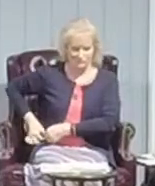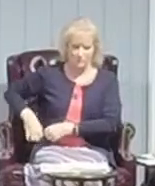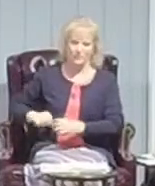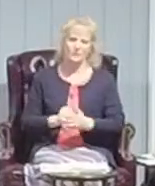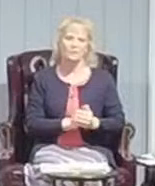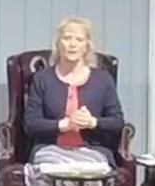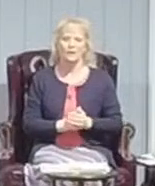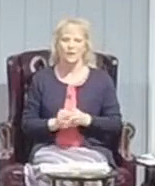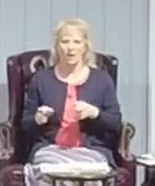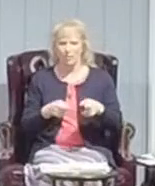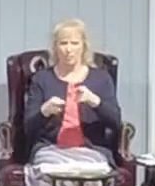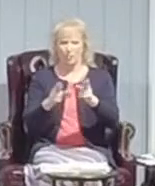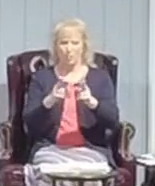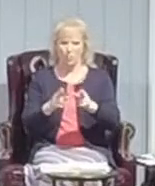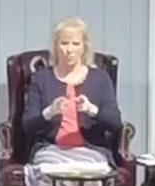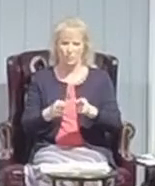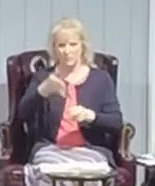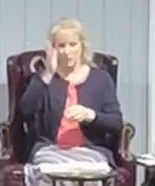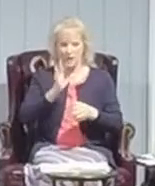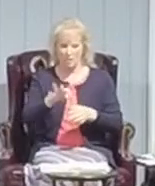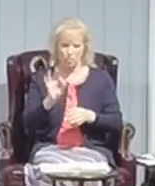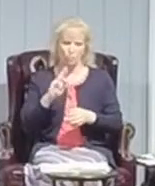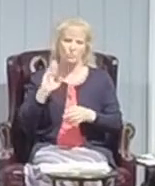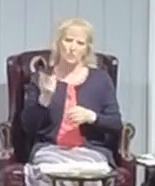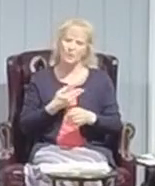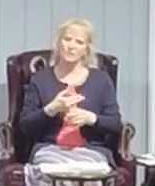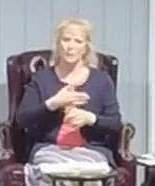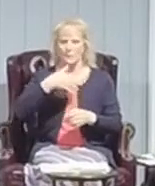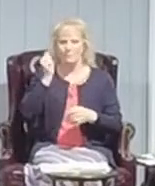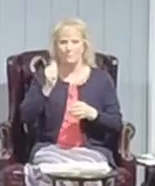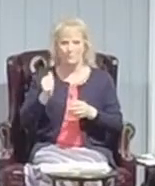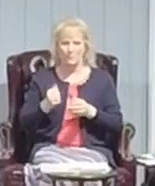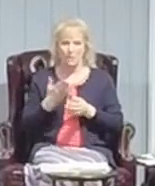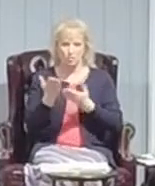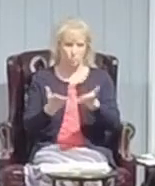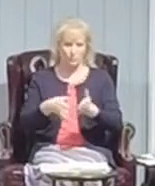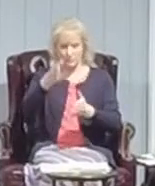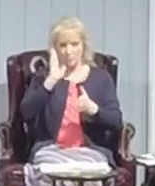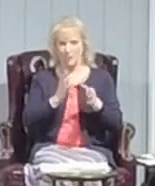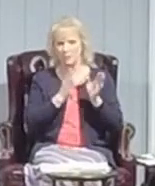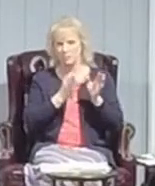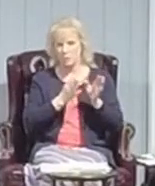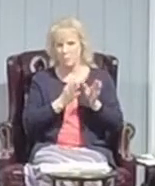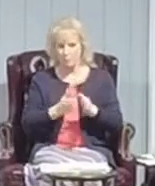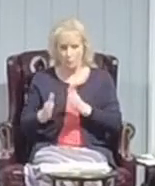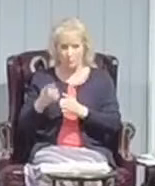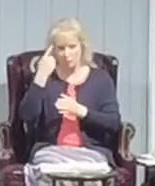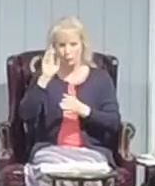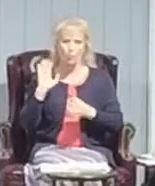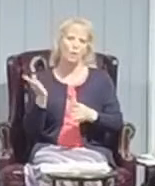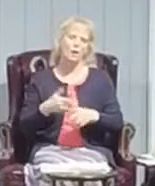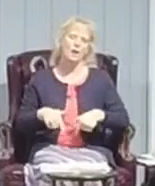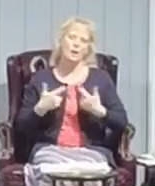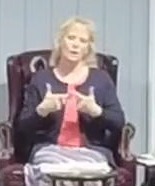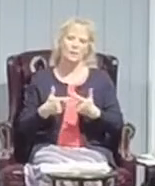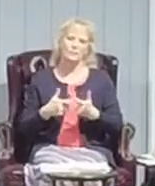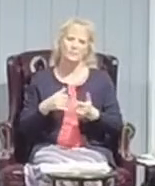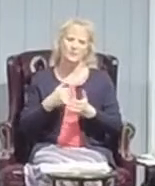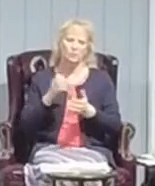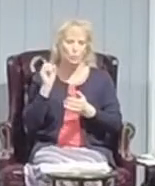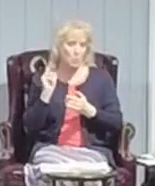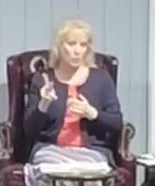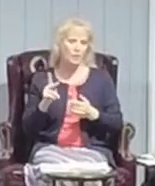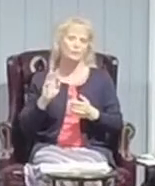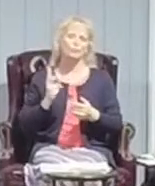for us best serves God's purpose for our lives. And, you know, it's okay